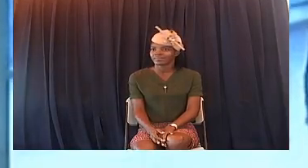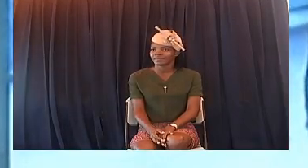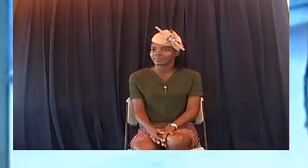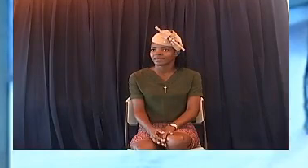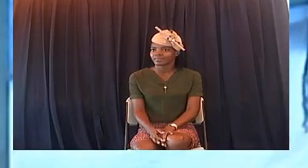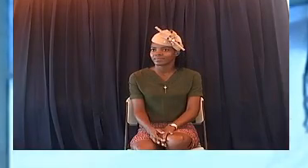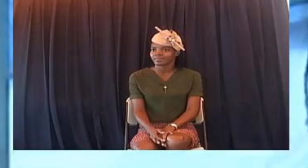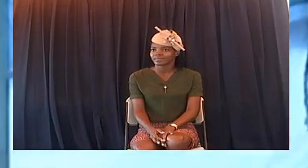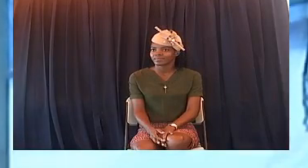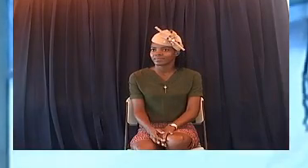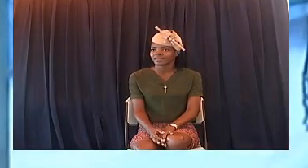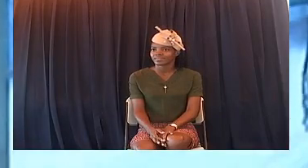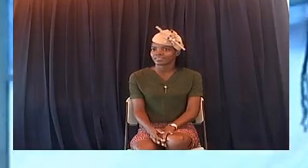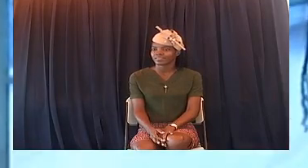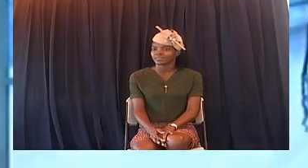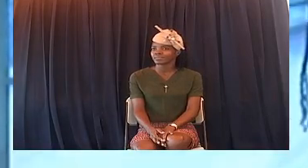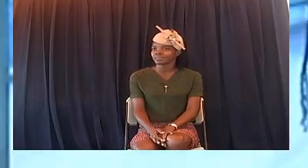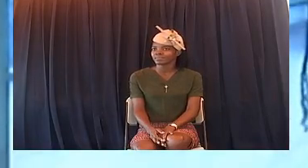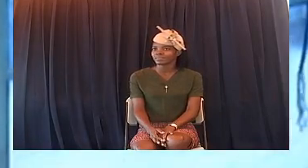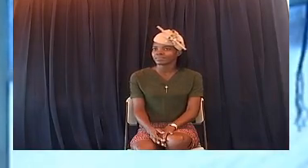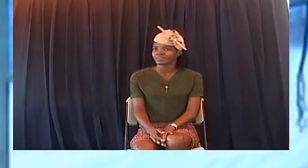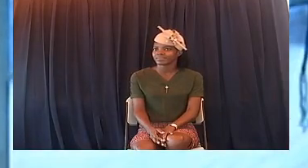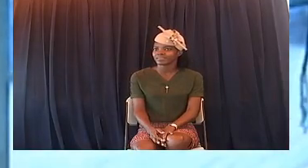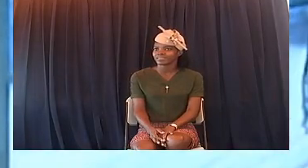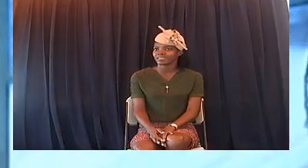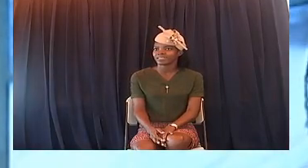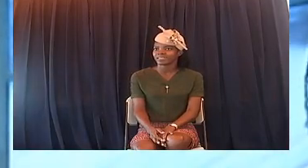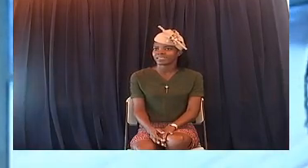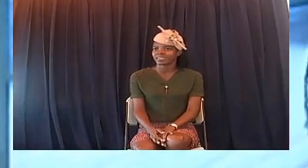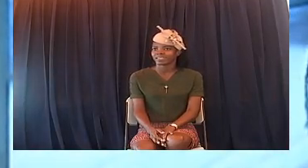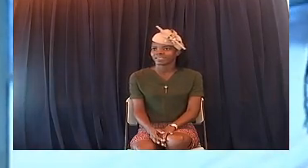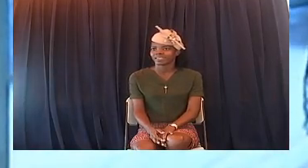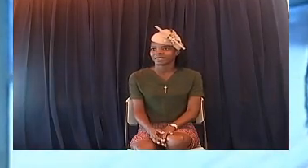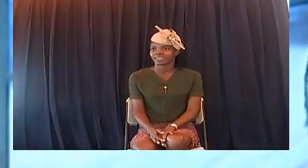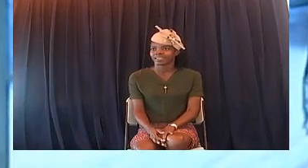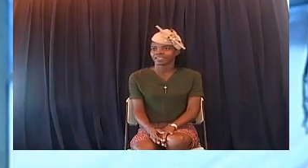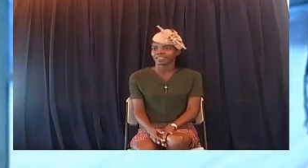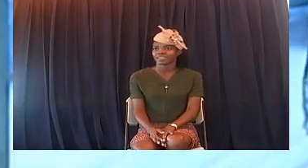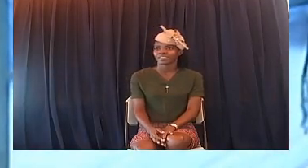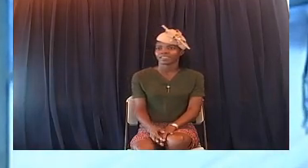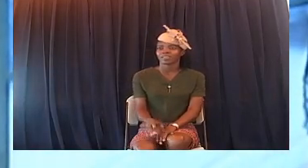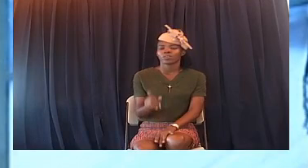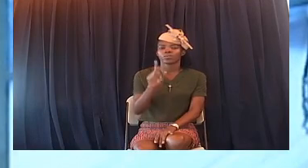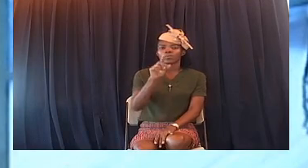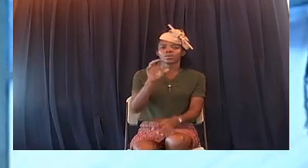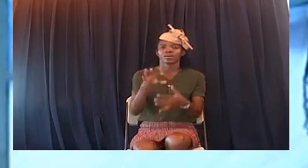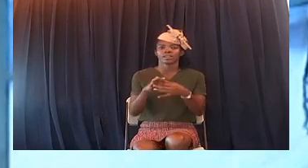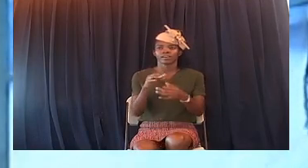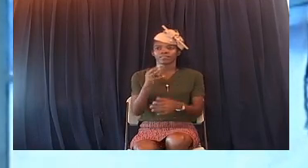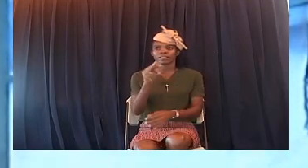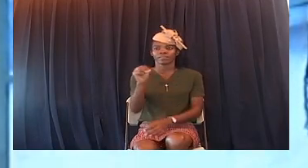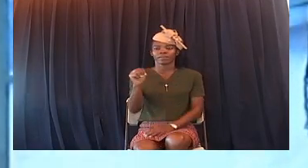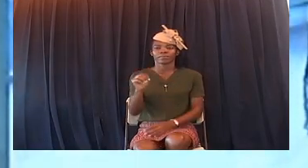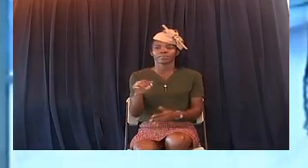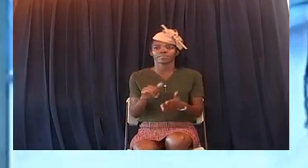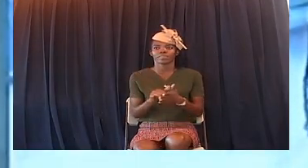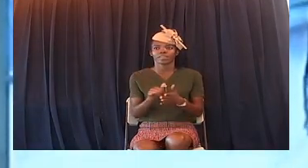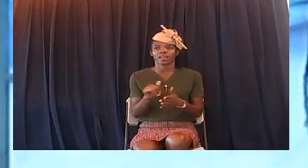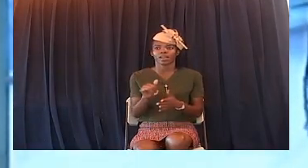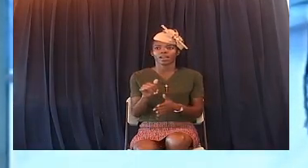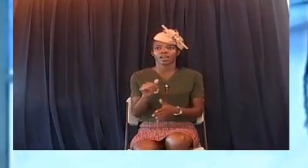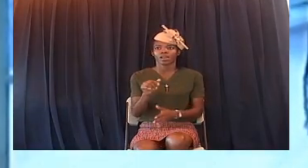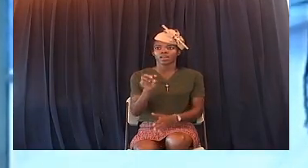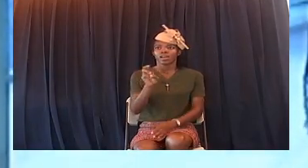I'm starting at 35. Then one of them, which was a lawyer, asked him a